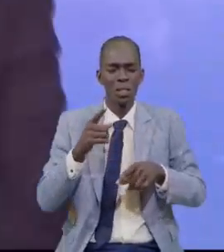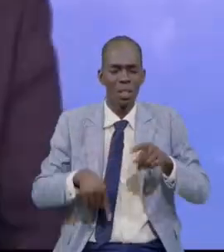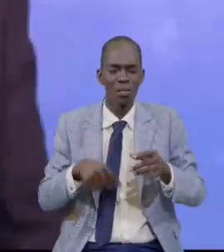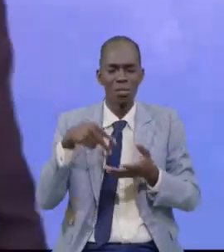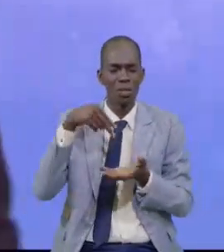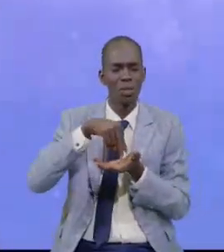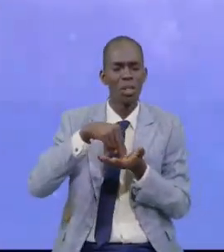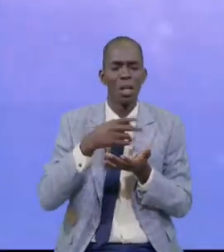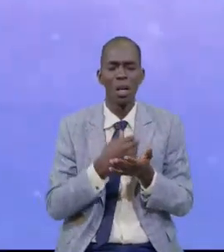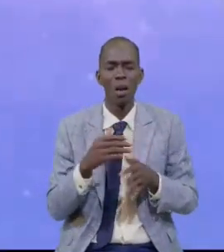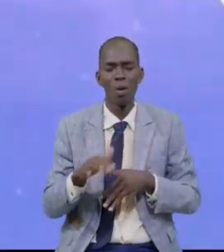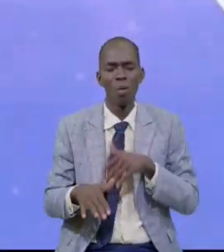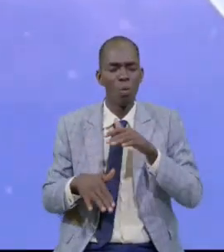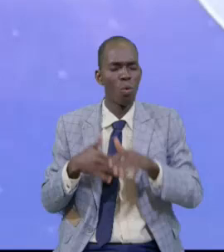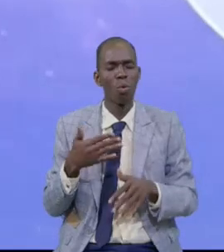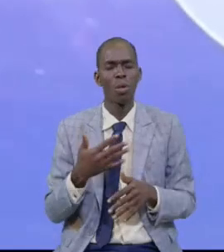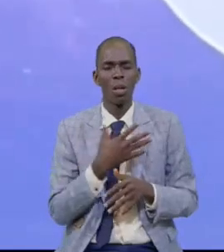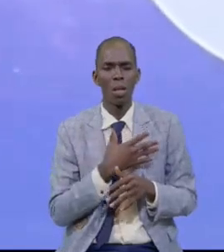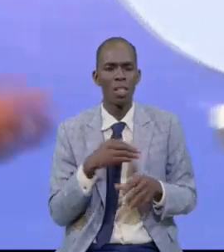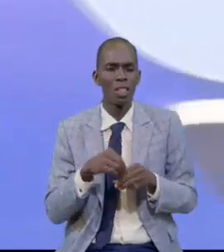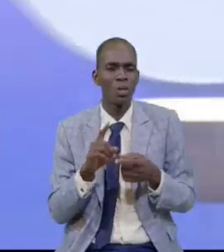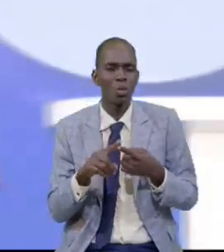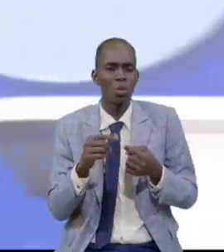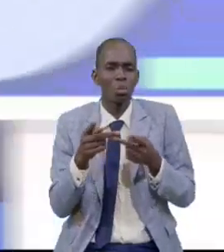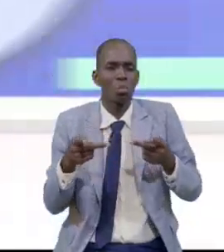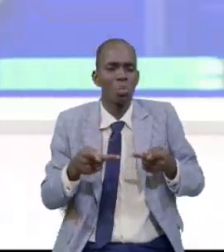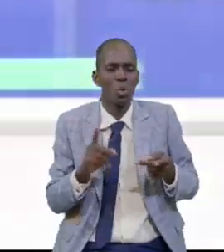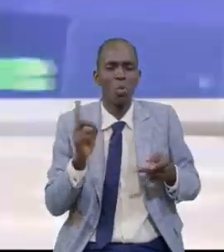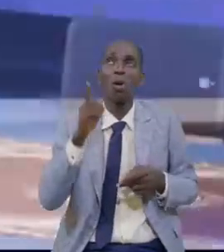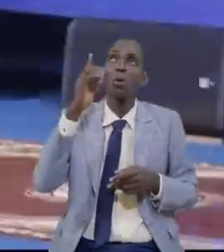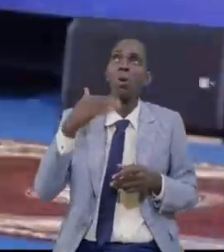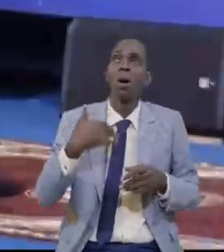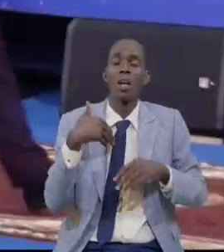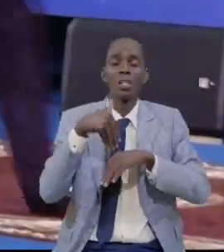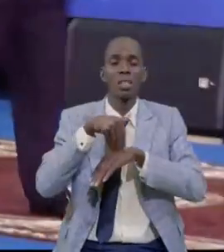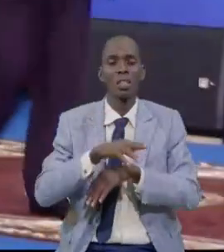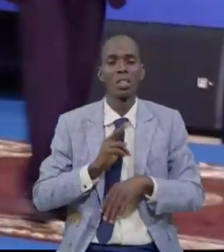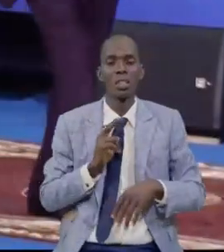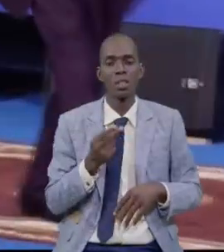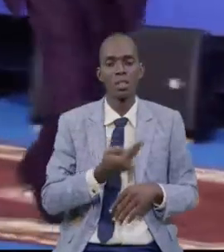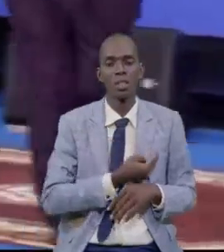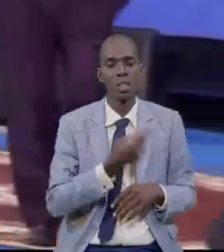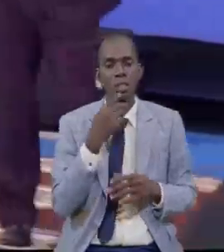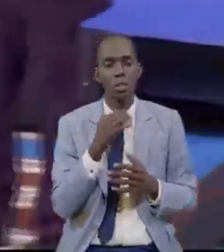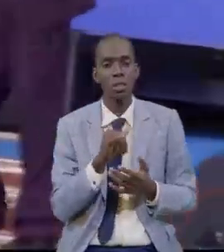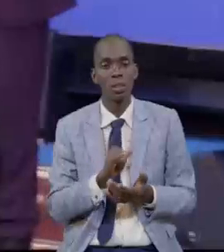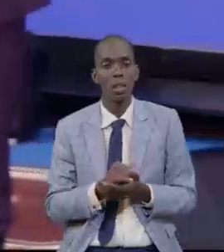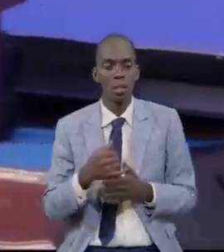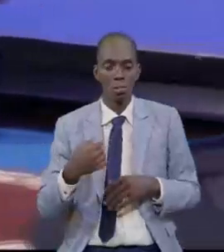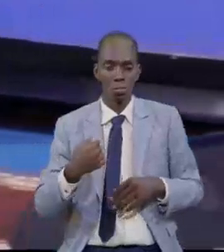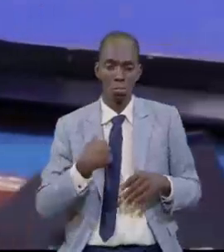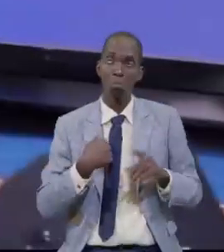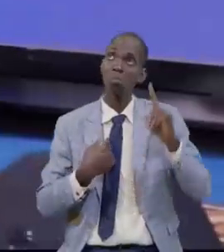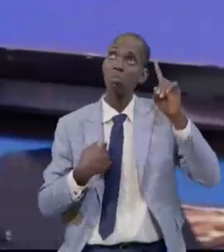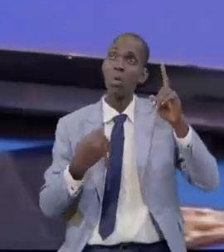the provision of the Lord is. He said, I'll come there, I'll raise them up, and they'll be able